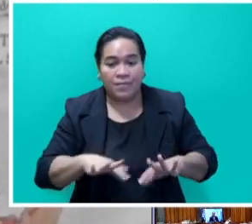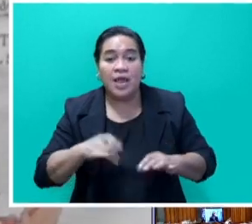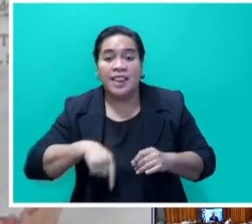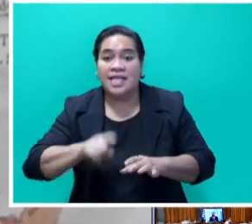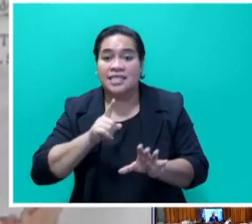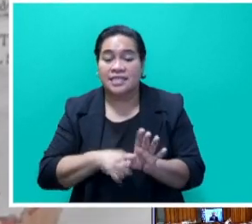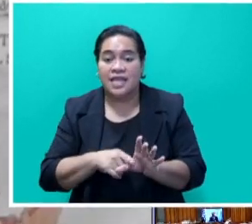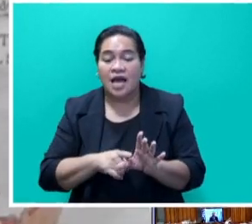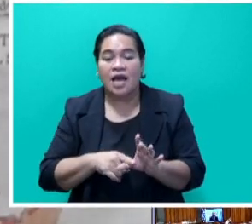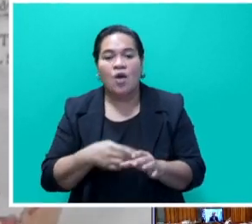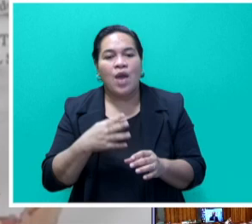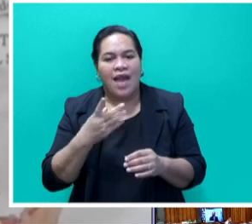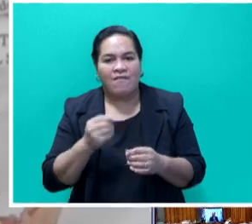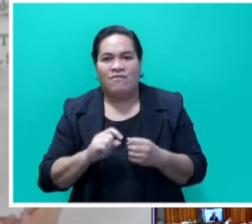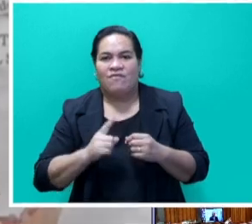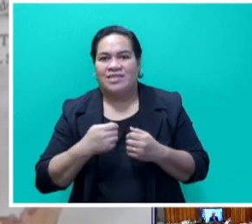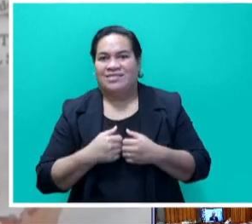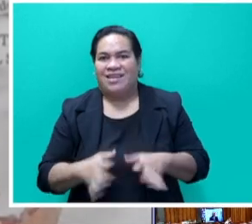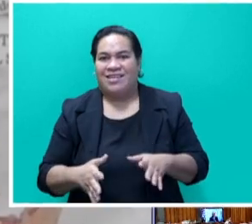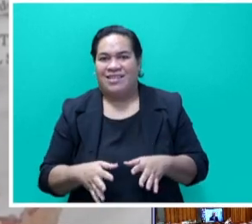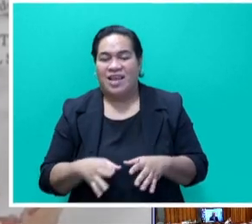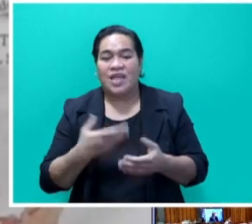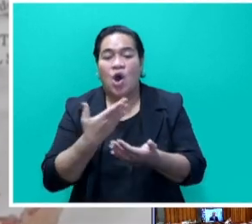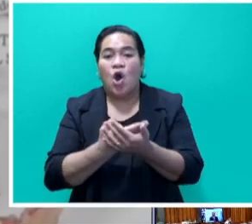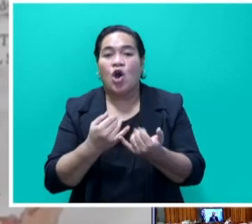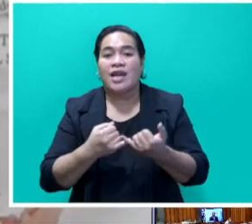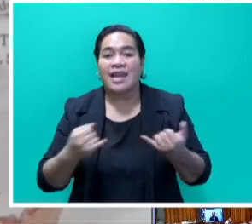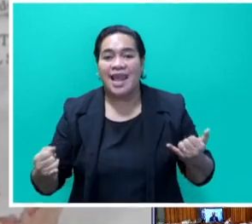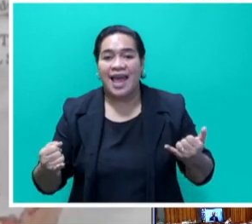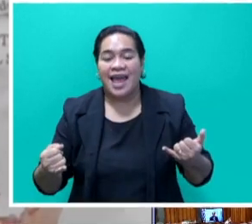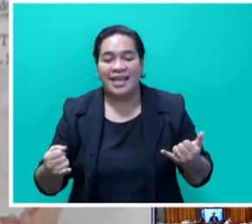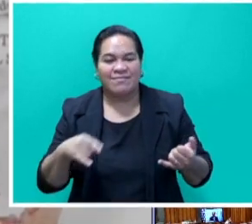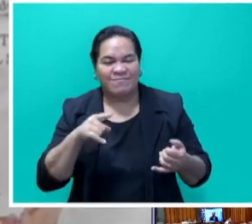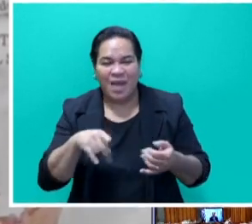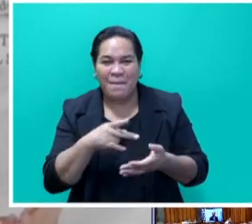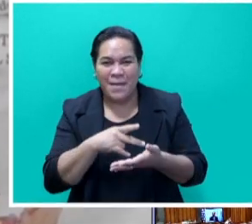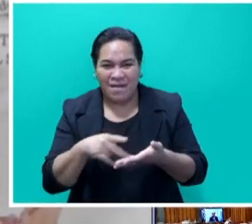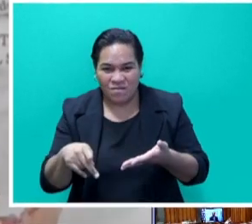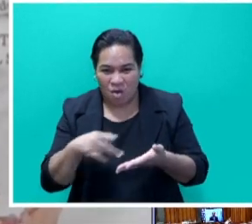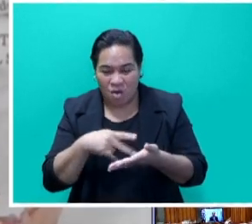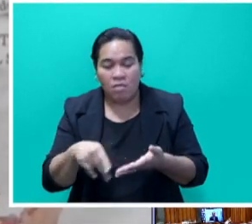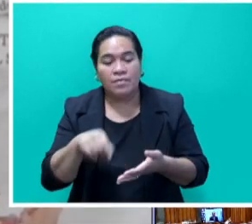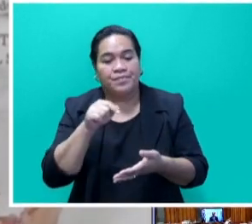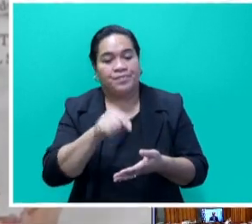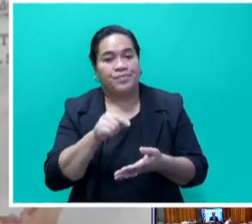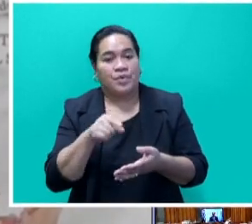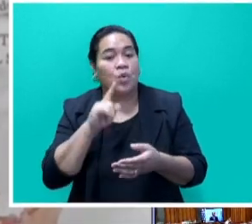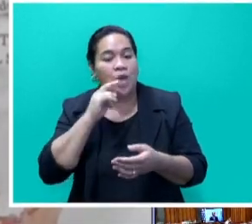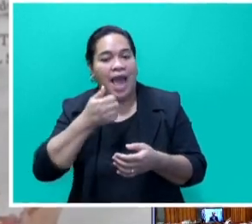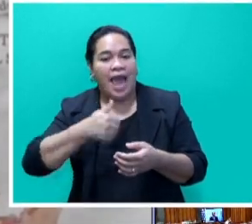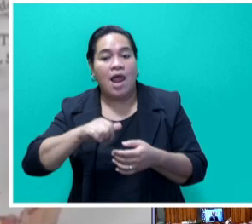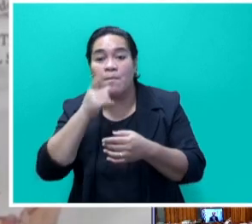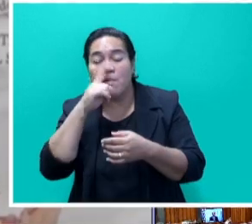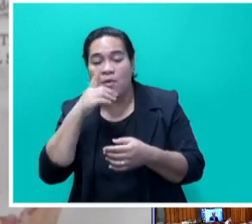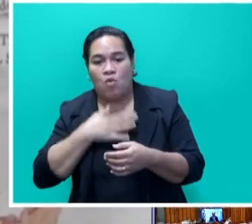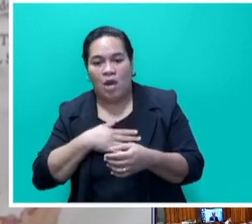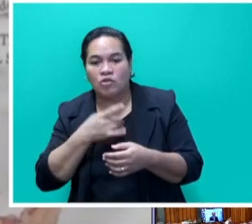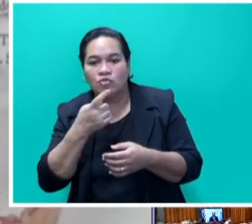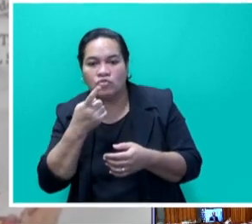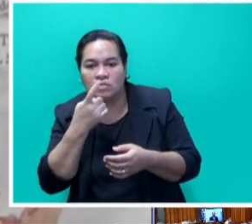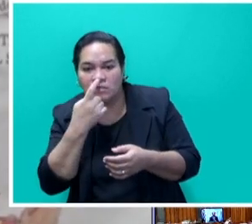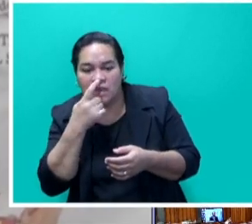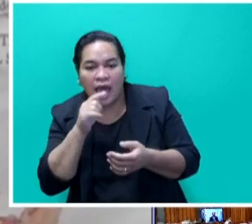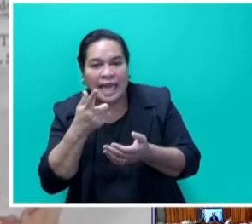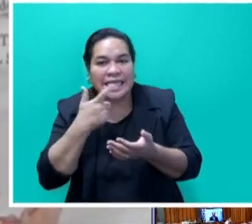to roll out the initial phase of our online lessee viewer platform. This platform will allow lessees to view their state